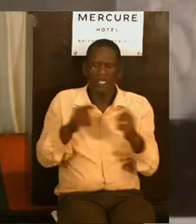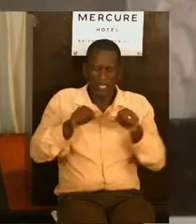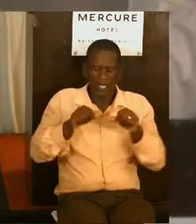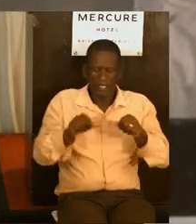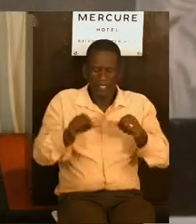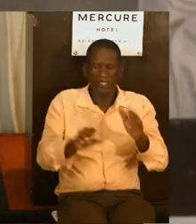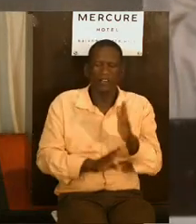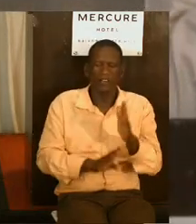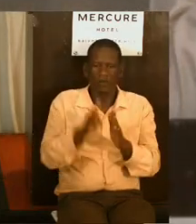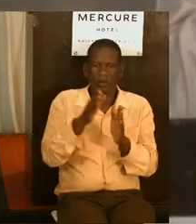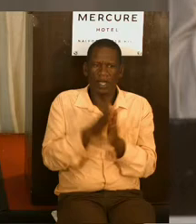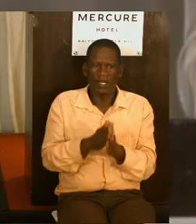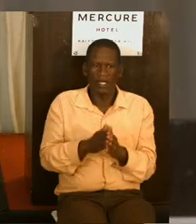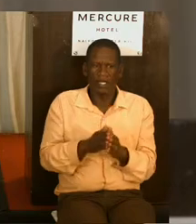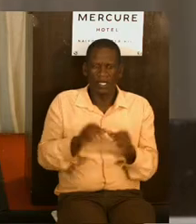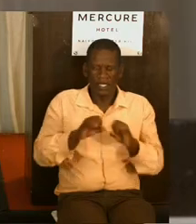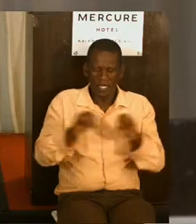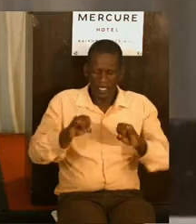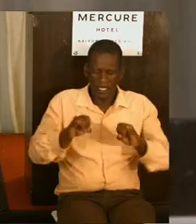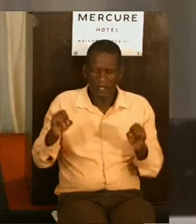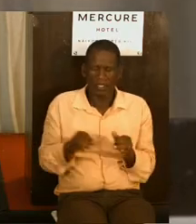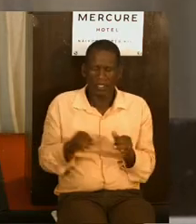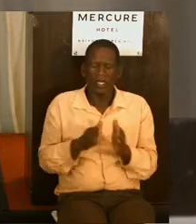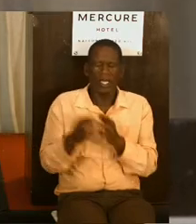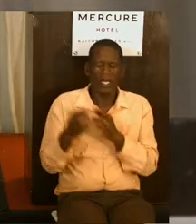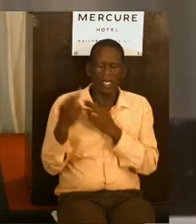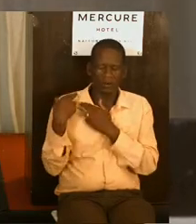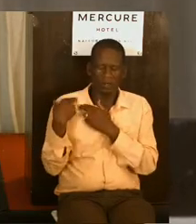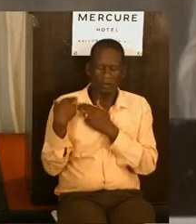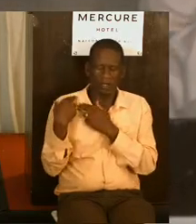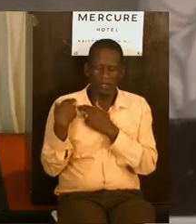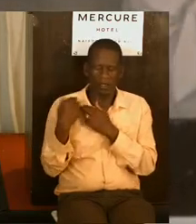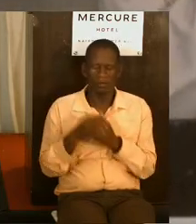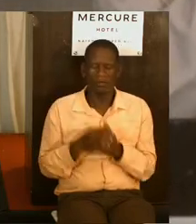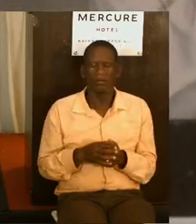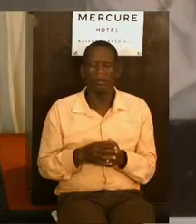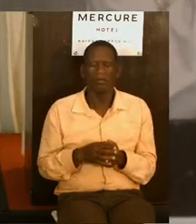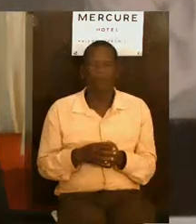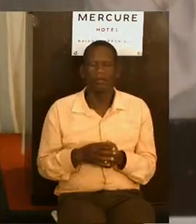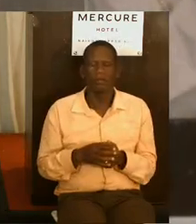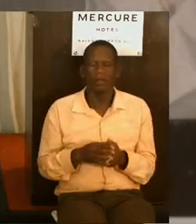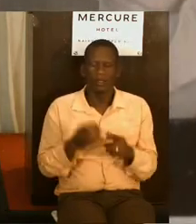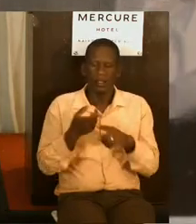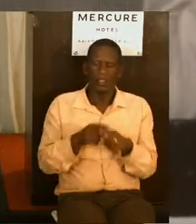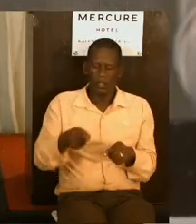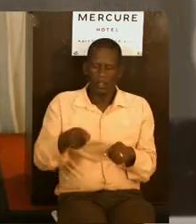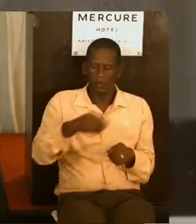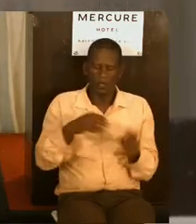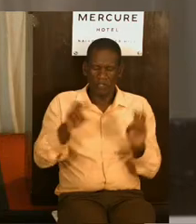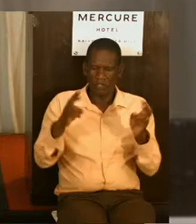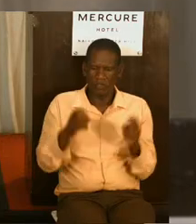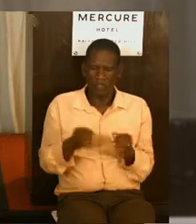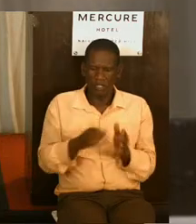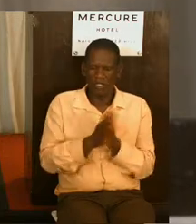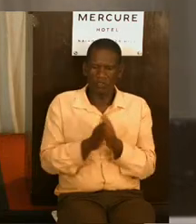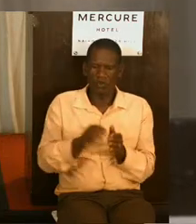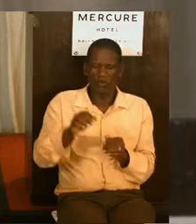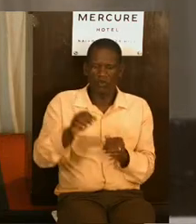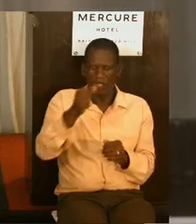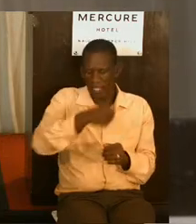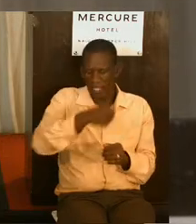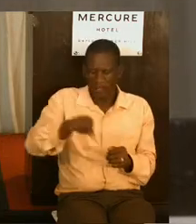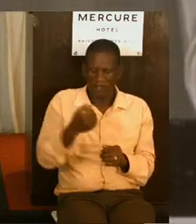development and integrity and accountability then we had the issue and the story of the